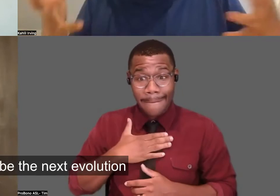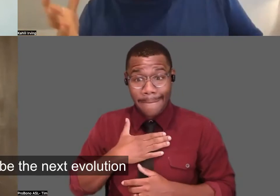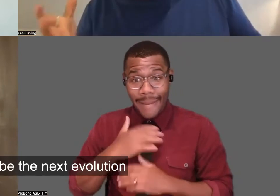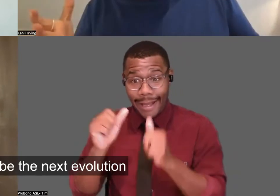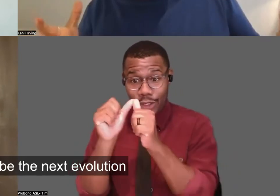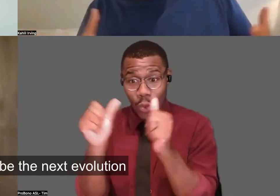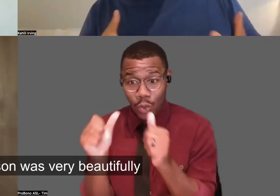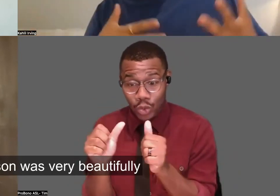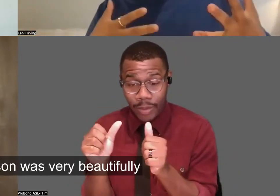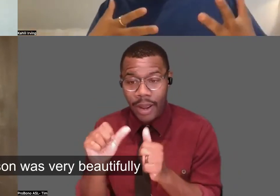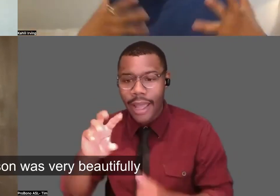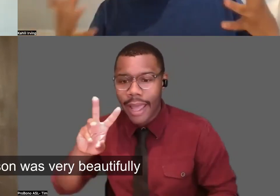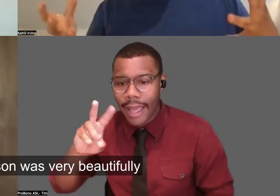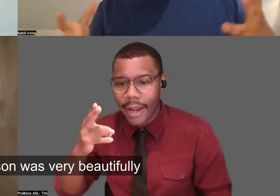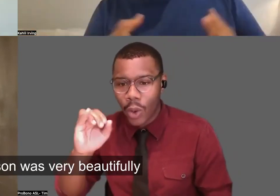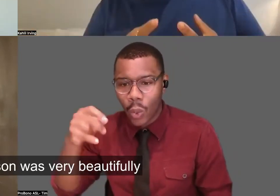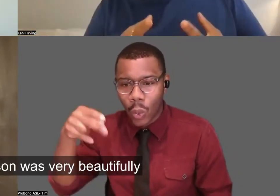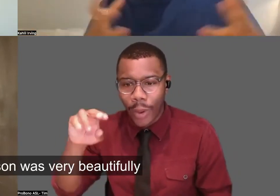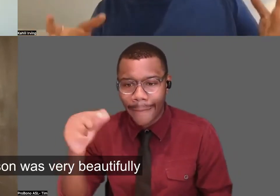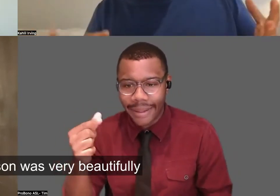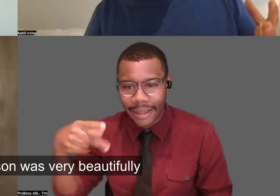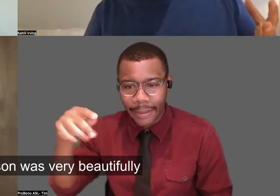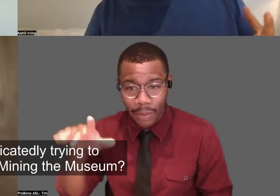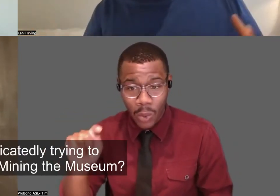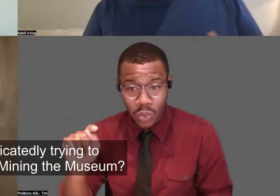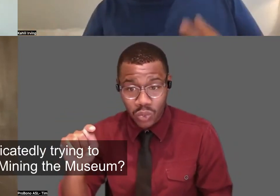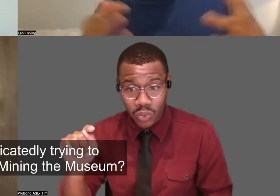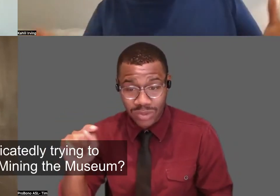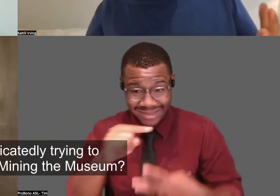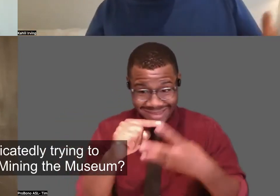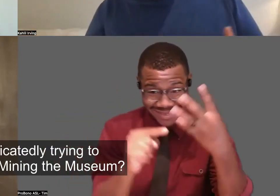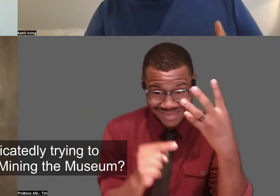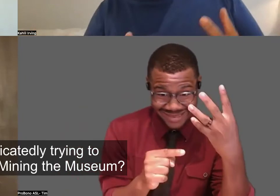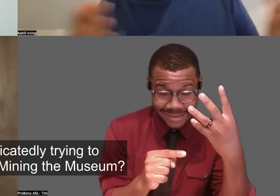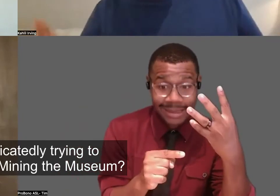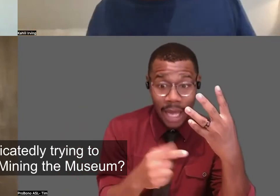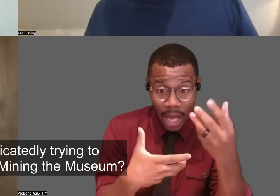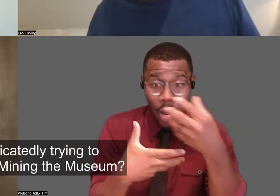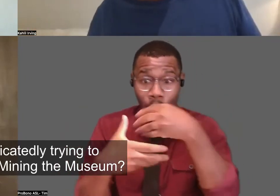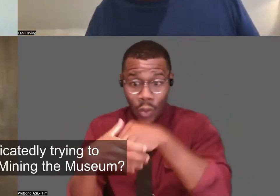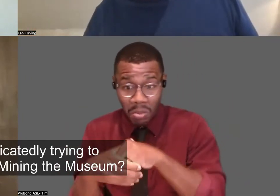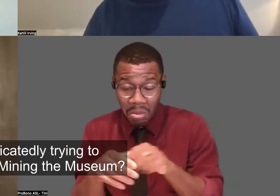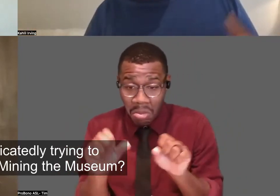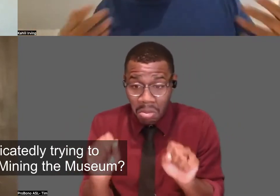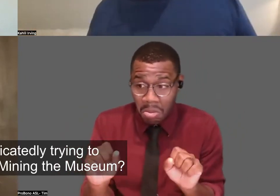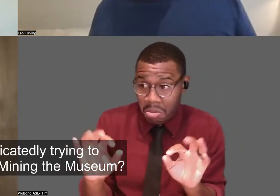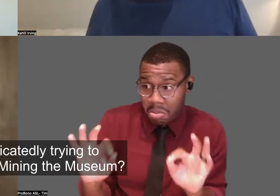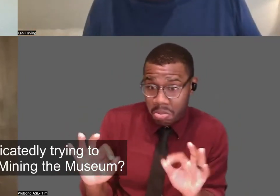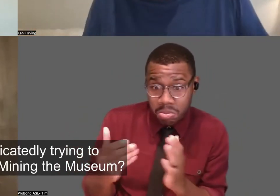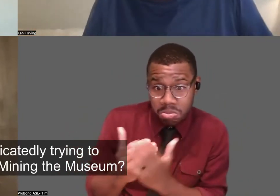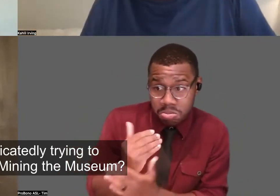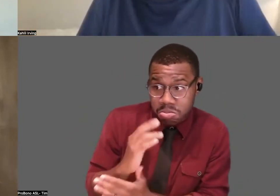the next evolution of what Fred Wilson was very beautifully and complicatedly trying to work through, mining